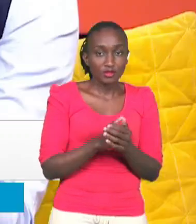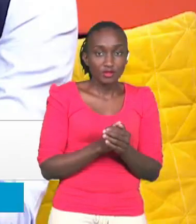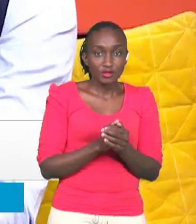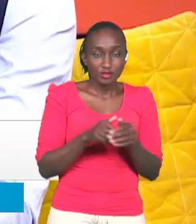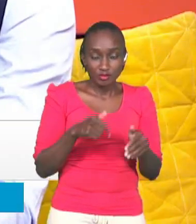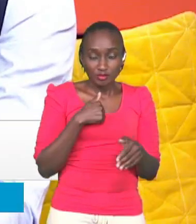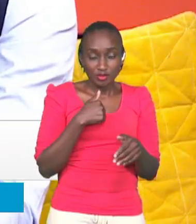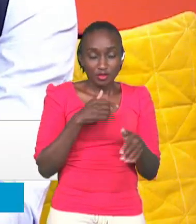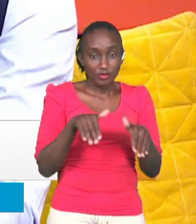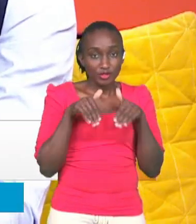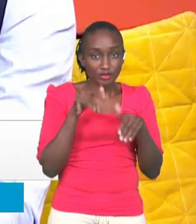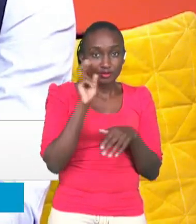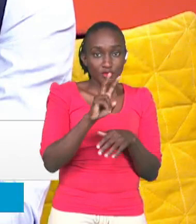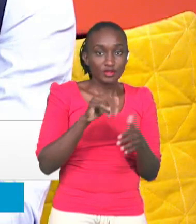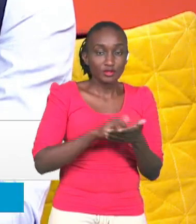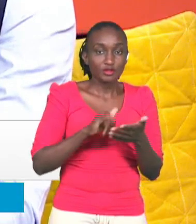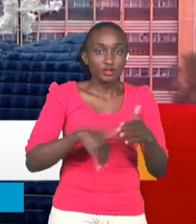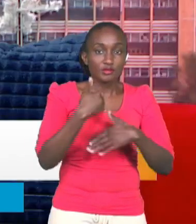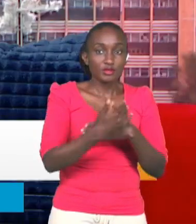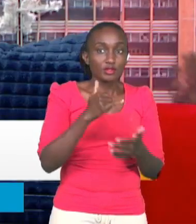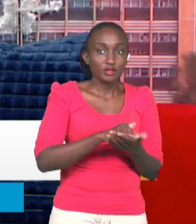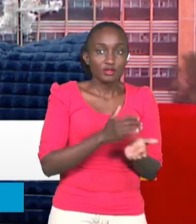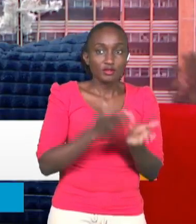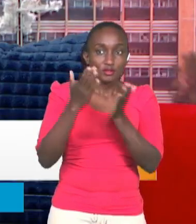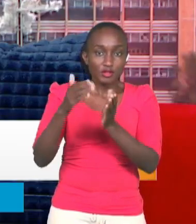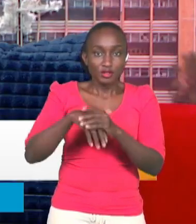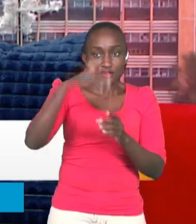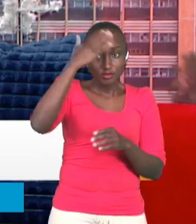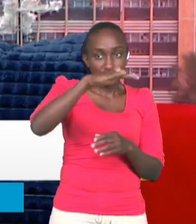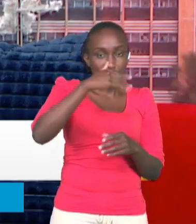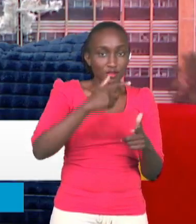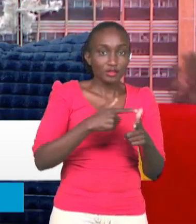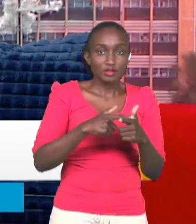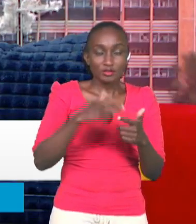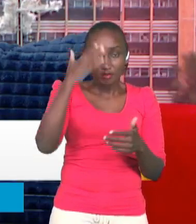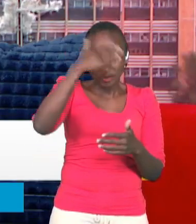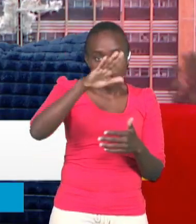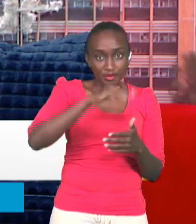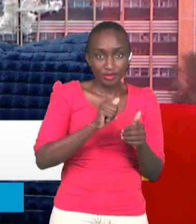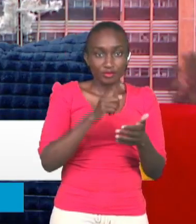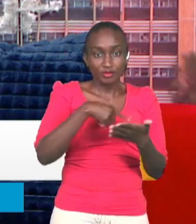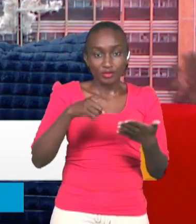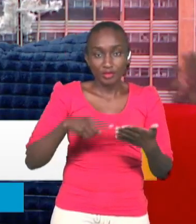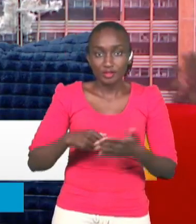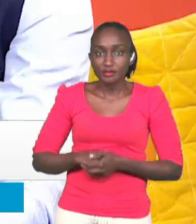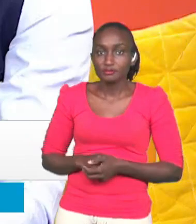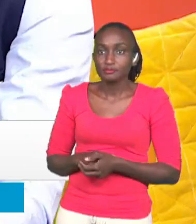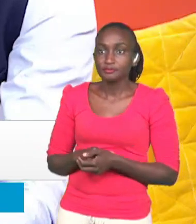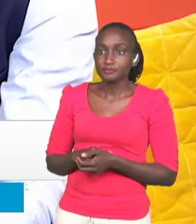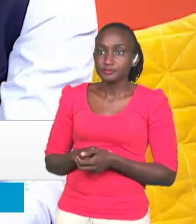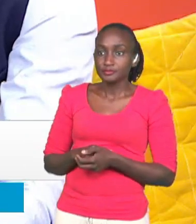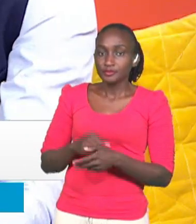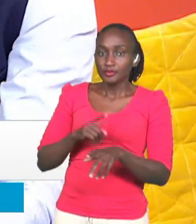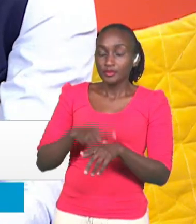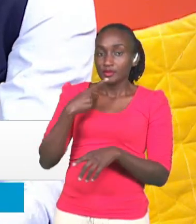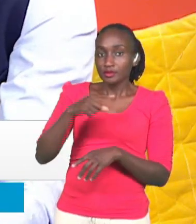see. Then after that, the proposals will be taken to Parliament. Mm-hmm. Then Parliament will pass them. Okay. Yeah. Now, when you say public, because now this is